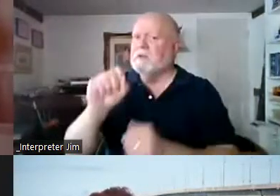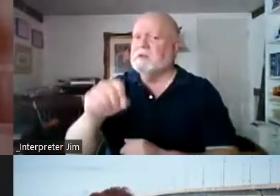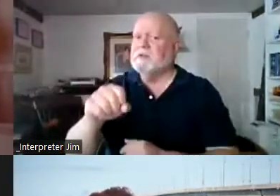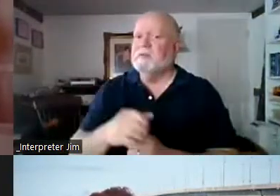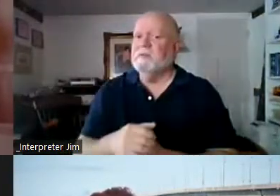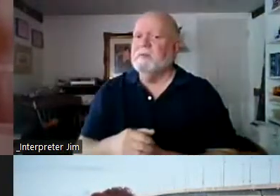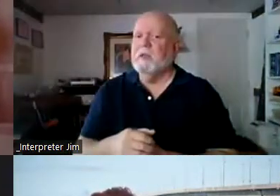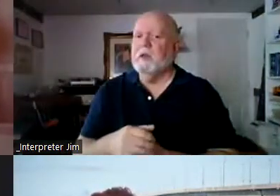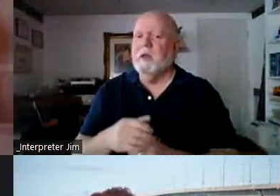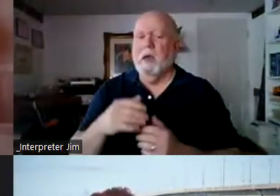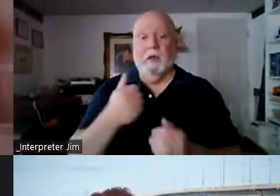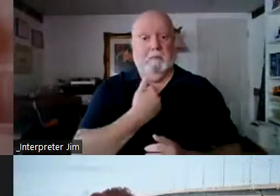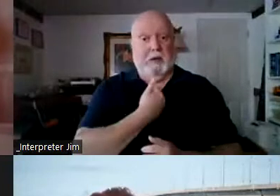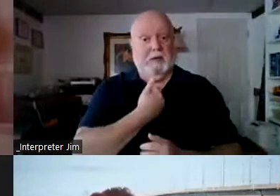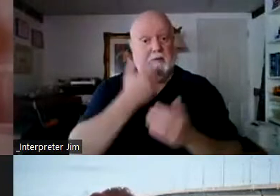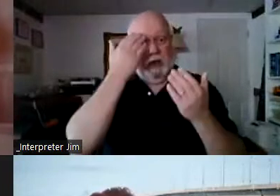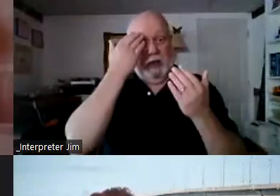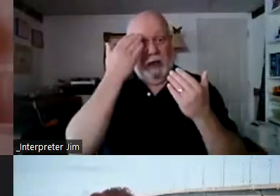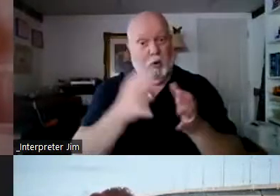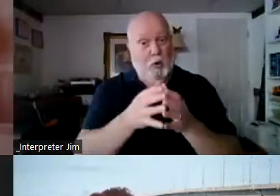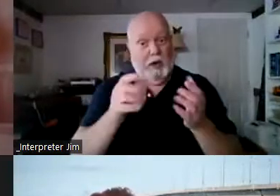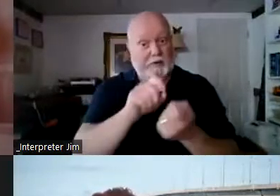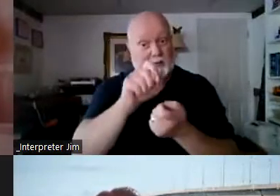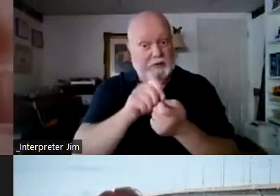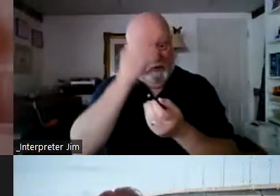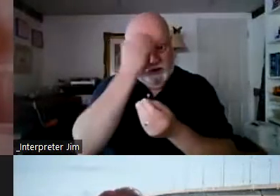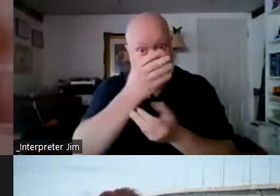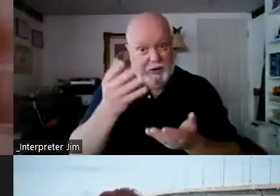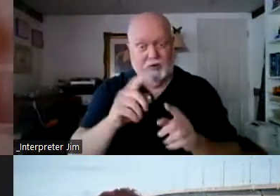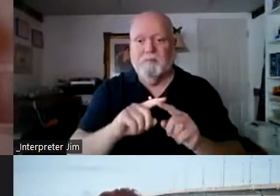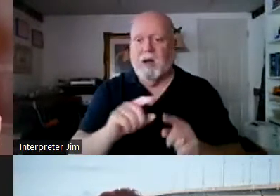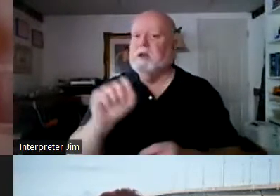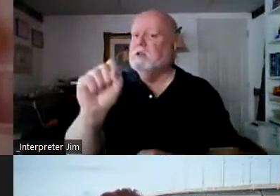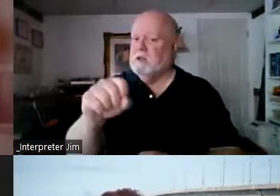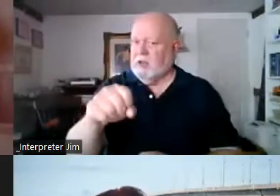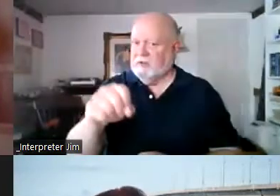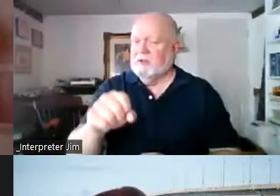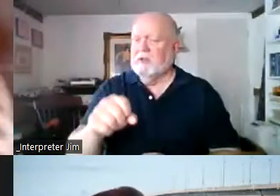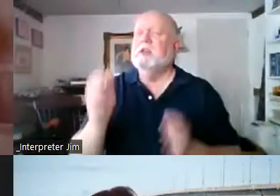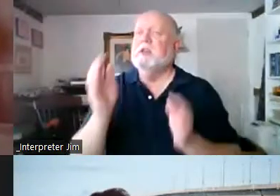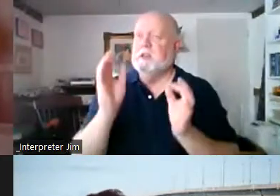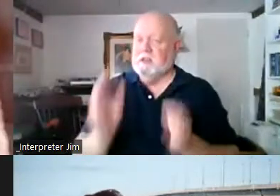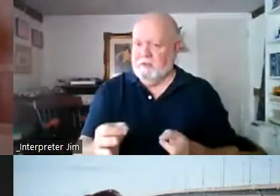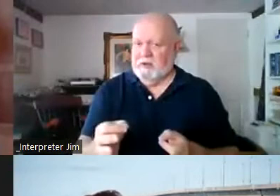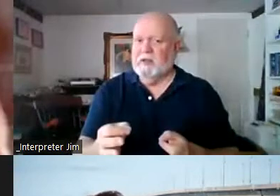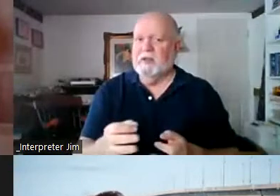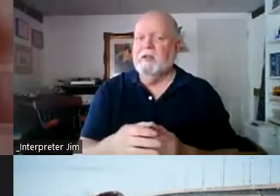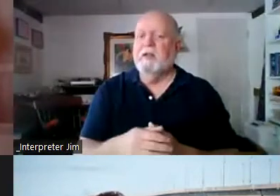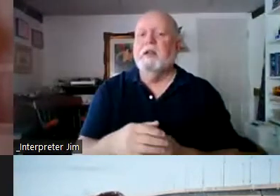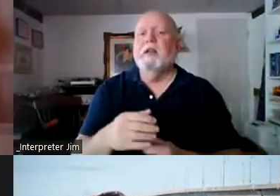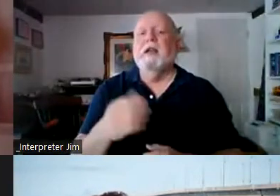I don't know a lot about the specifics of it, but there certainly is a co-occurrence. Certainly with any co-occurring issues, making sure that